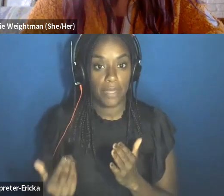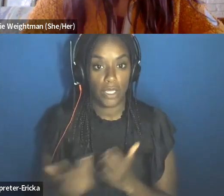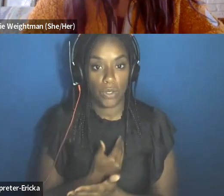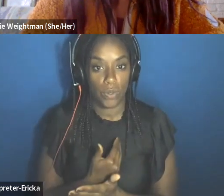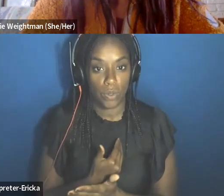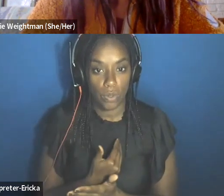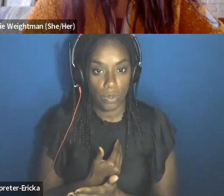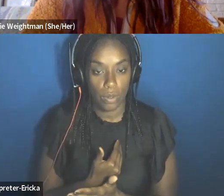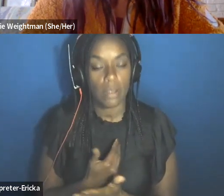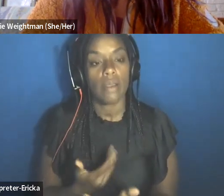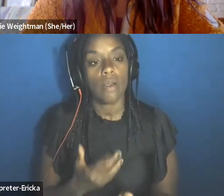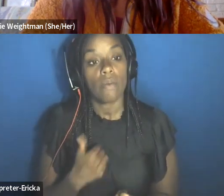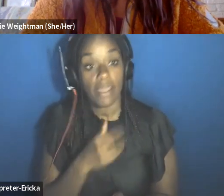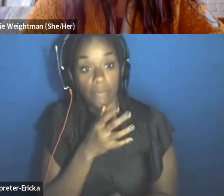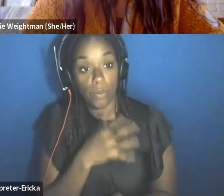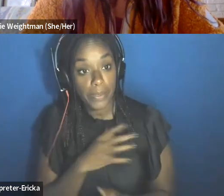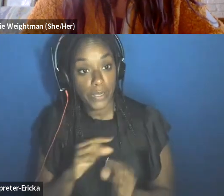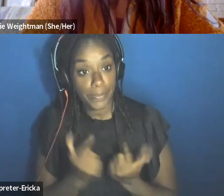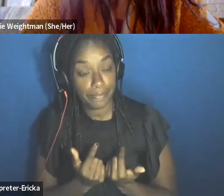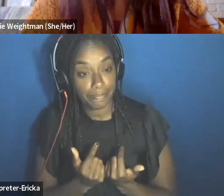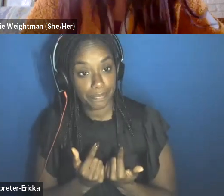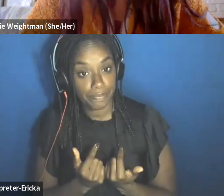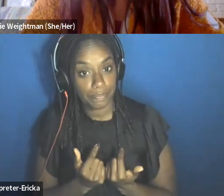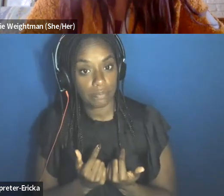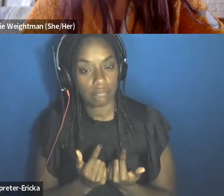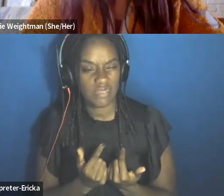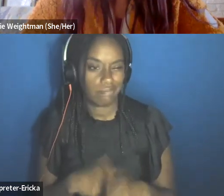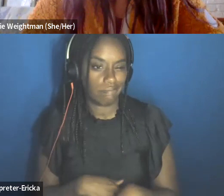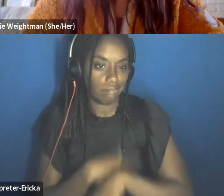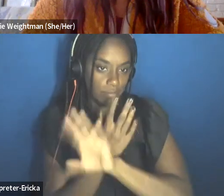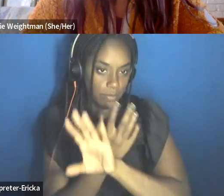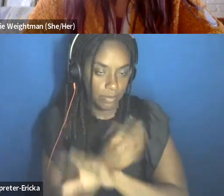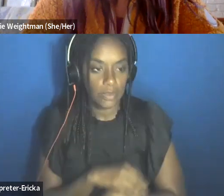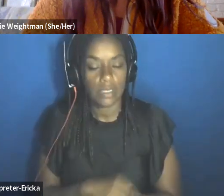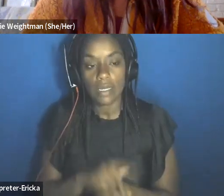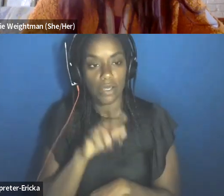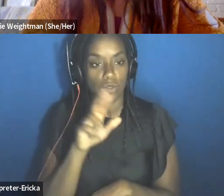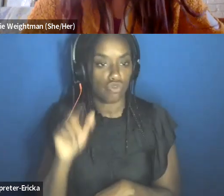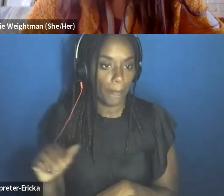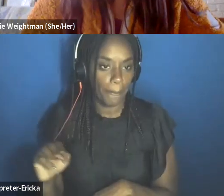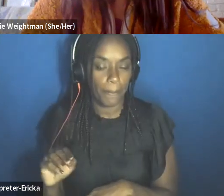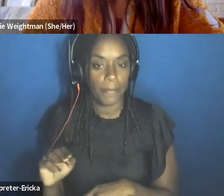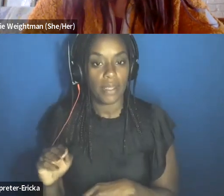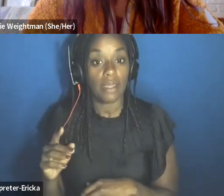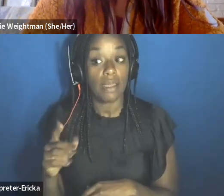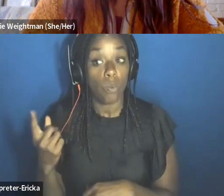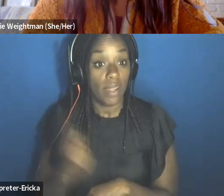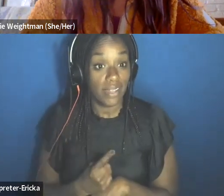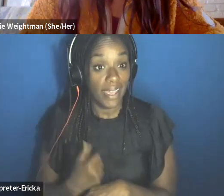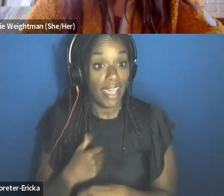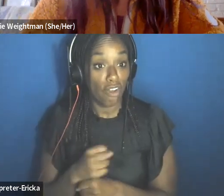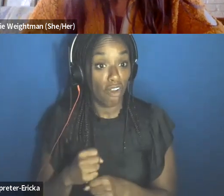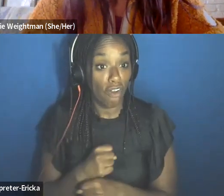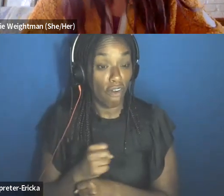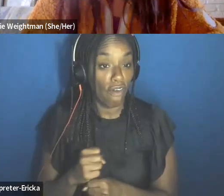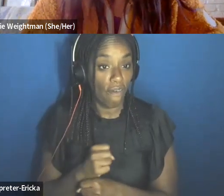out of, we have a women's group that meets, over Zoom. They started meeting over Zoom, and then we had a coffee date one day, and these